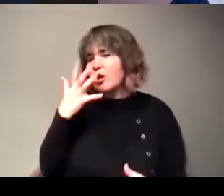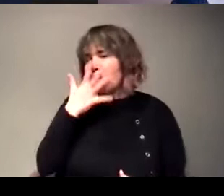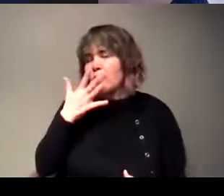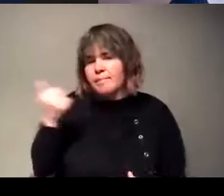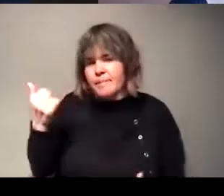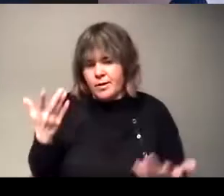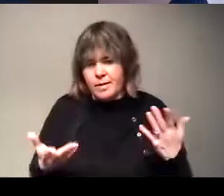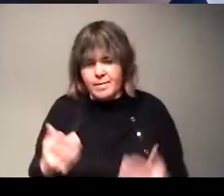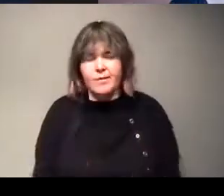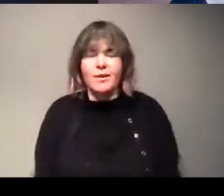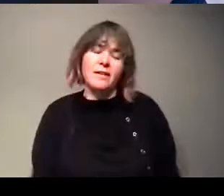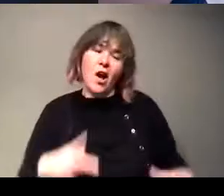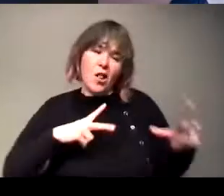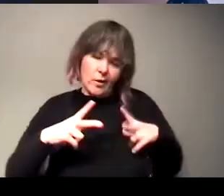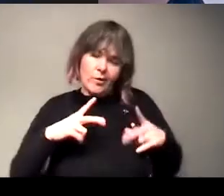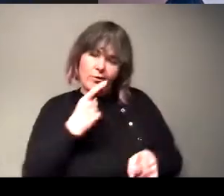true. It is Hollywood.